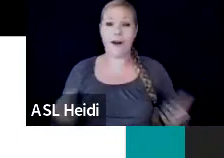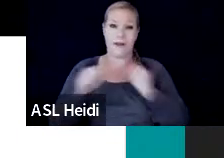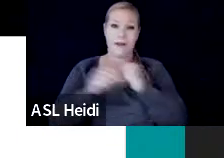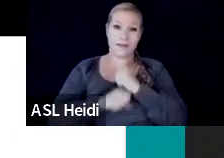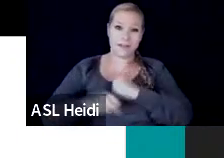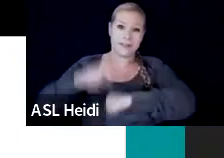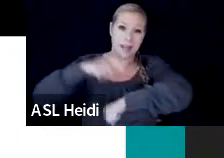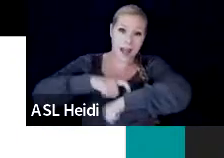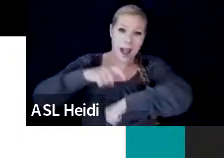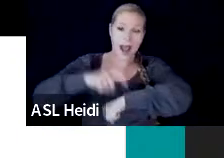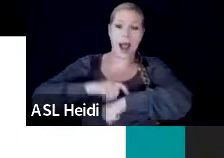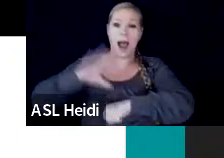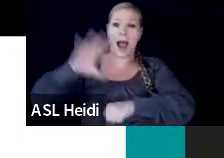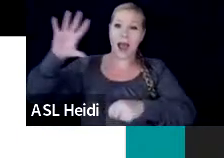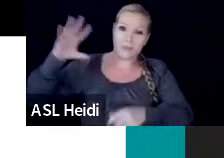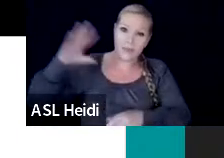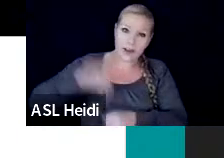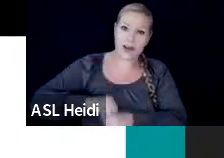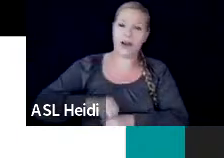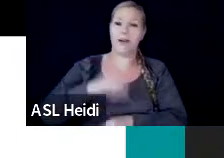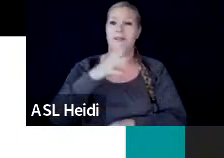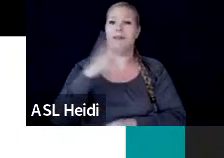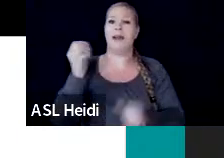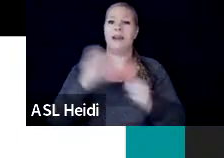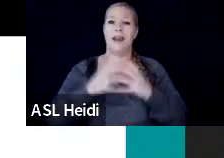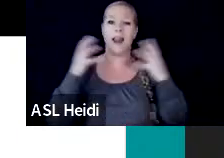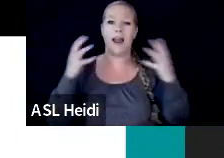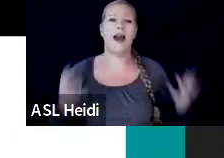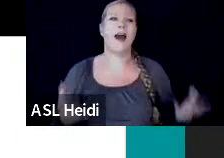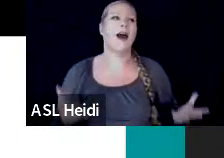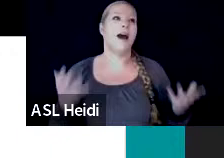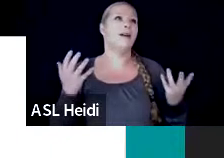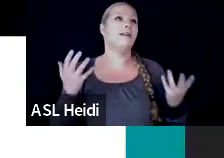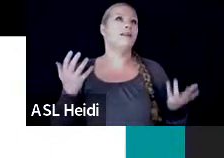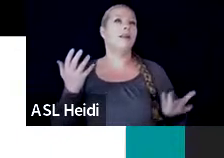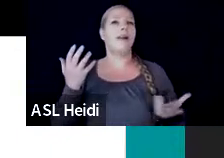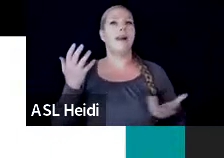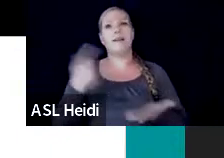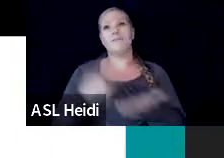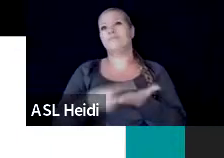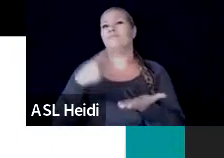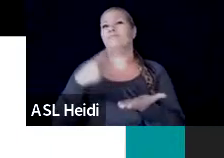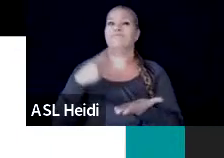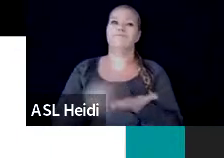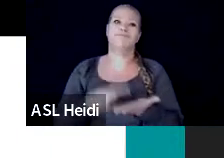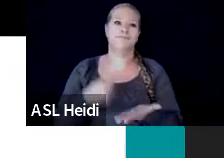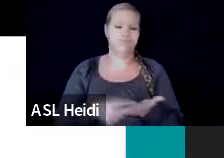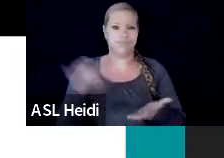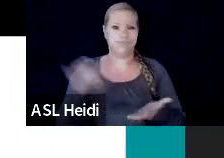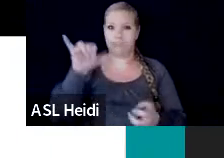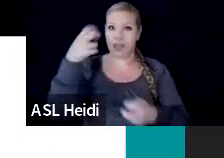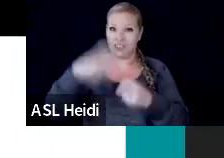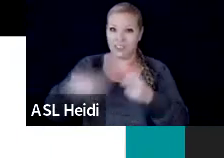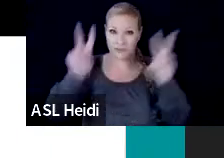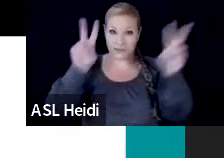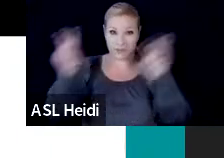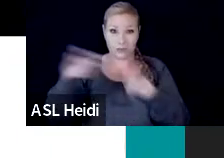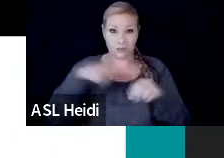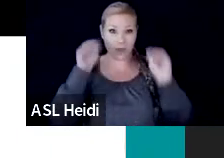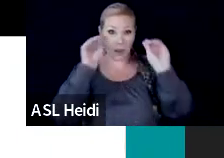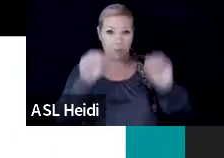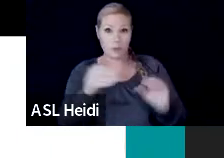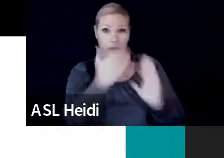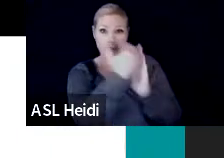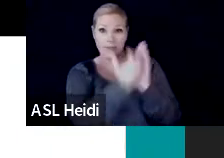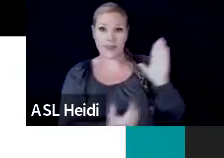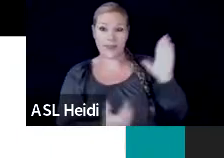or the tougher ones, I listed some of the categories here that those deal with, these tough issues